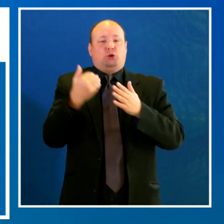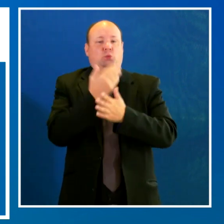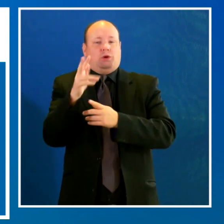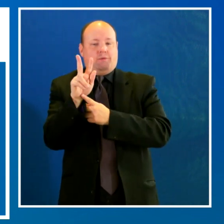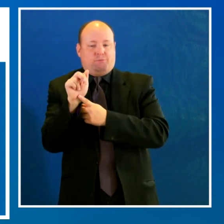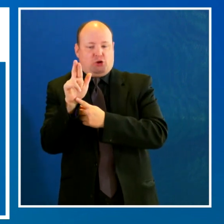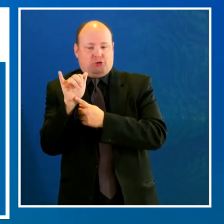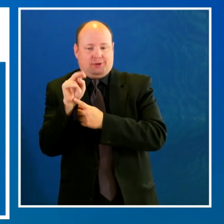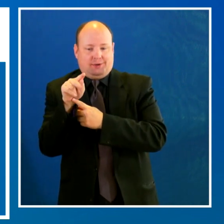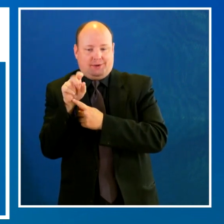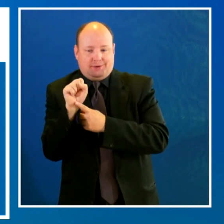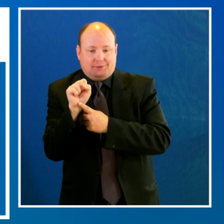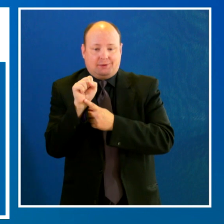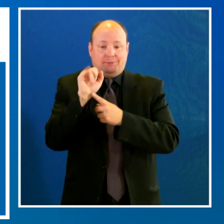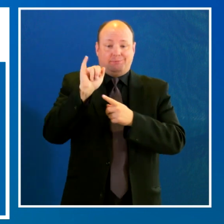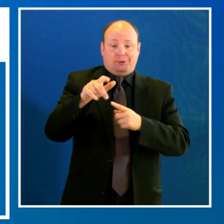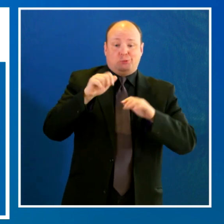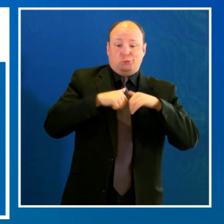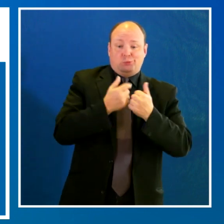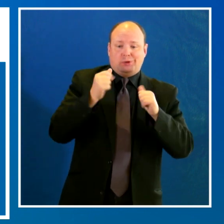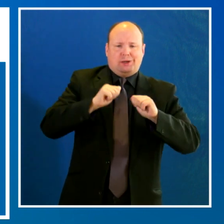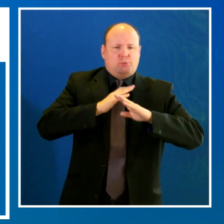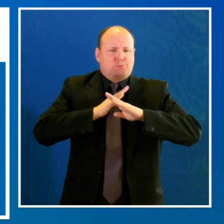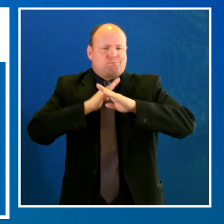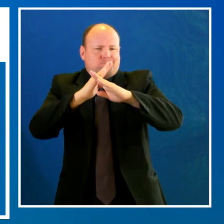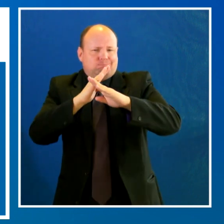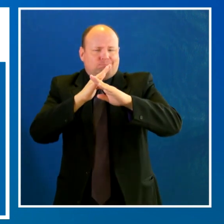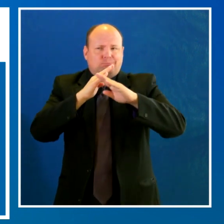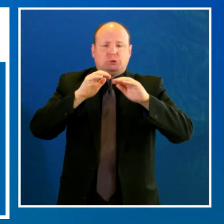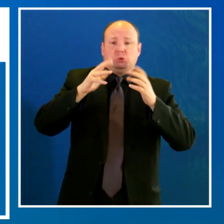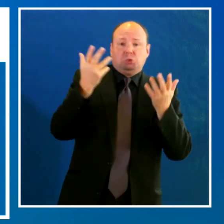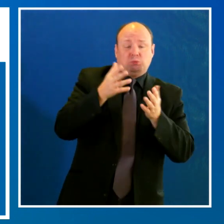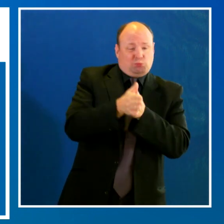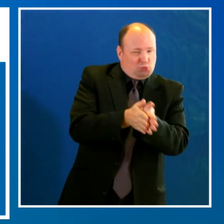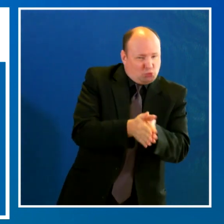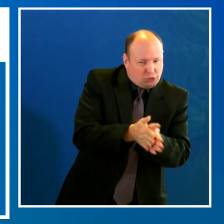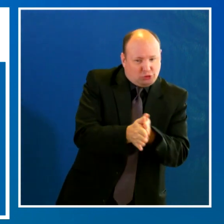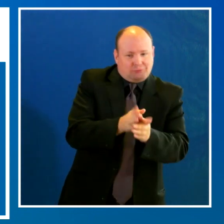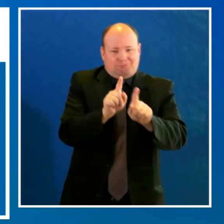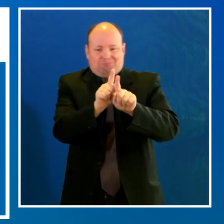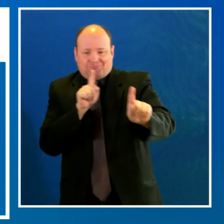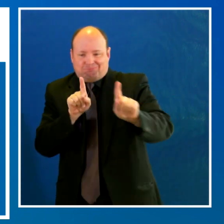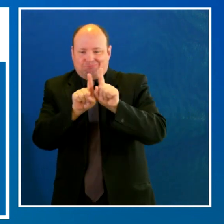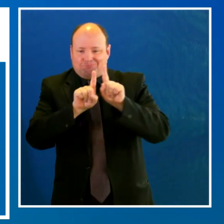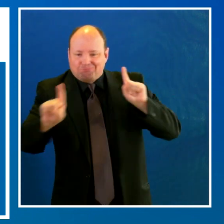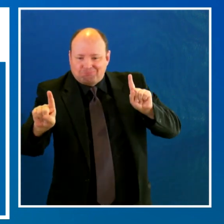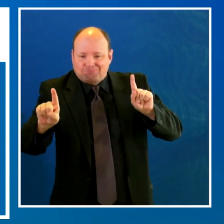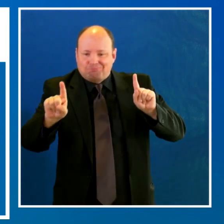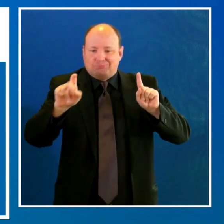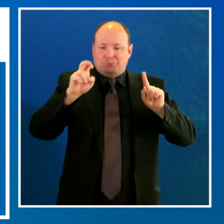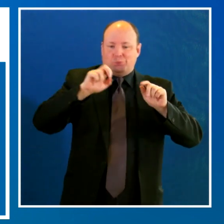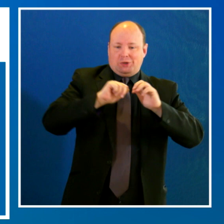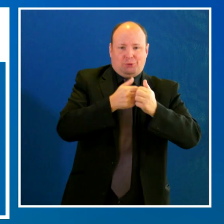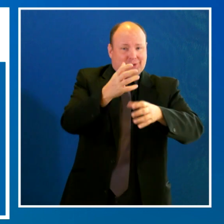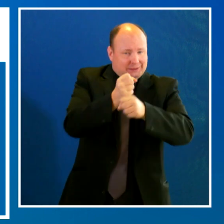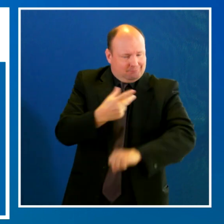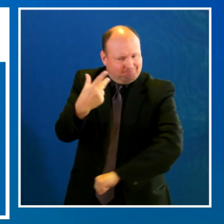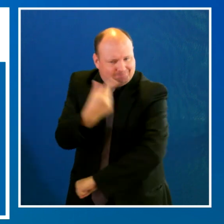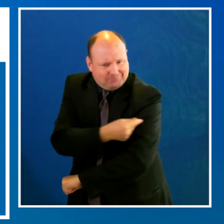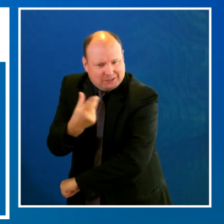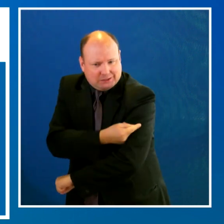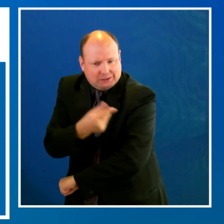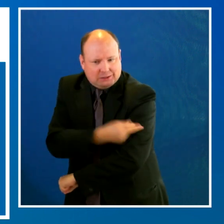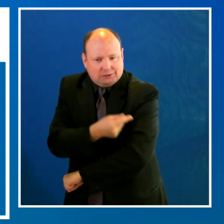masking, distancing, and hygiene, along with getting vaccinated, remain the best strategies for us to